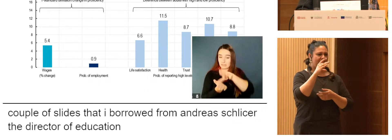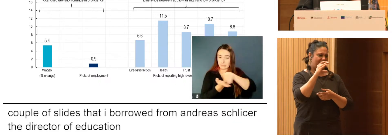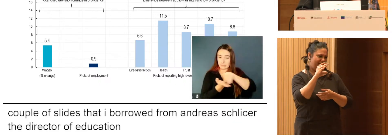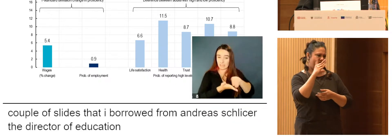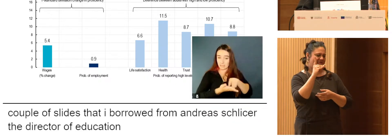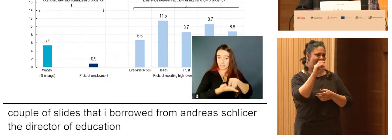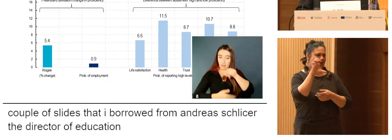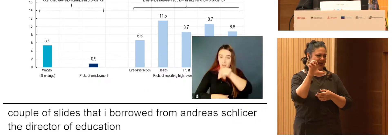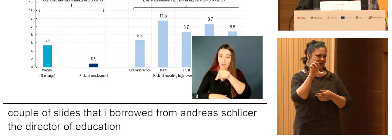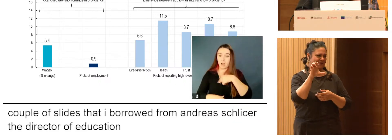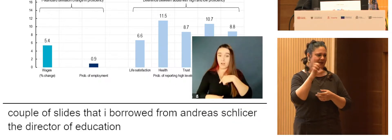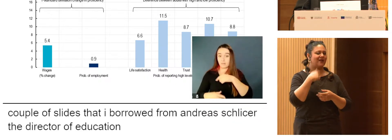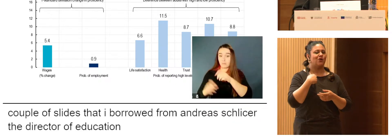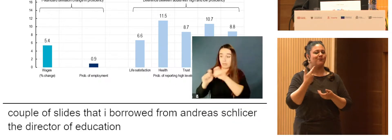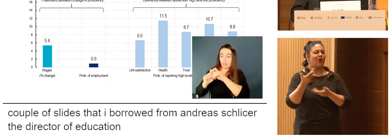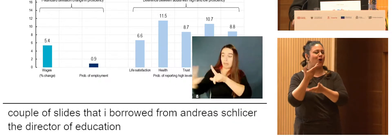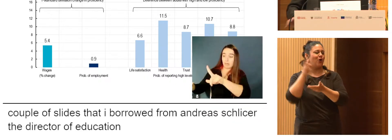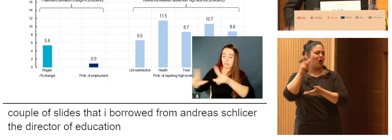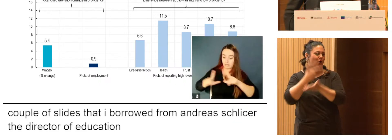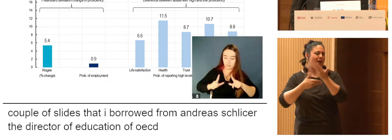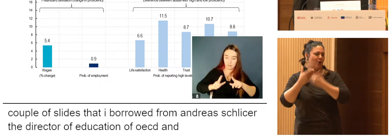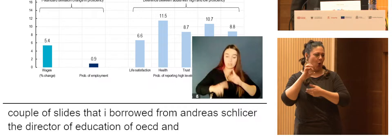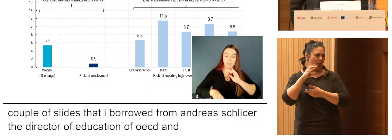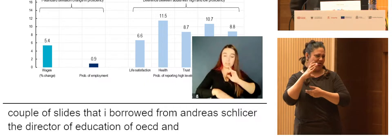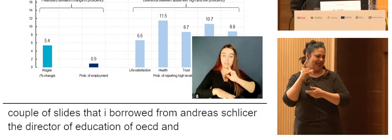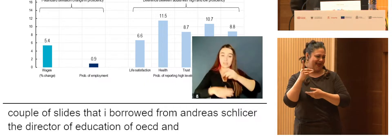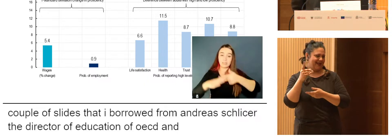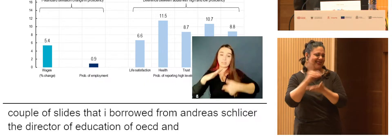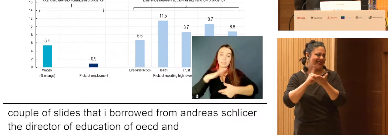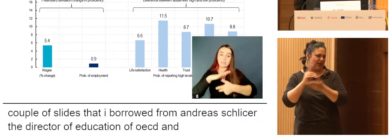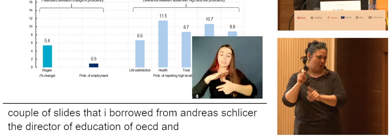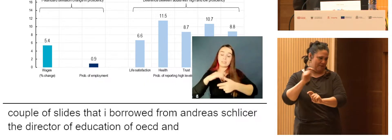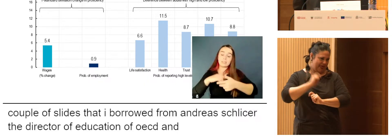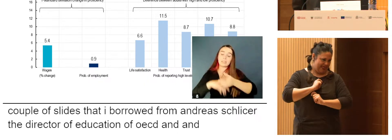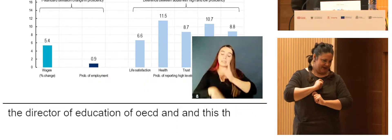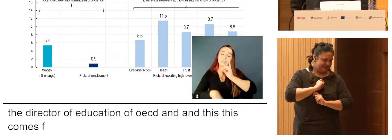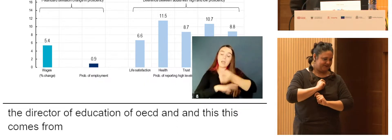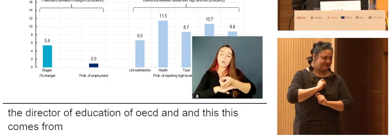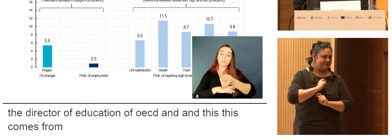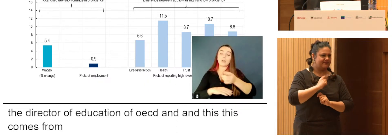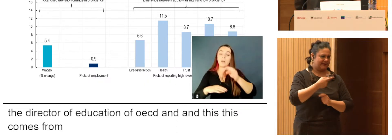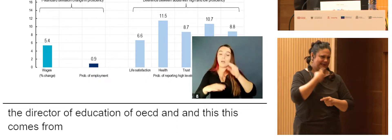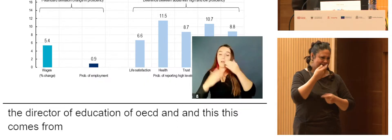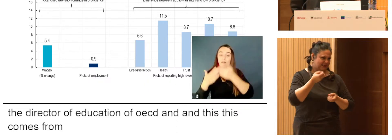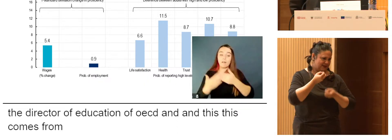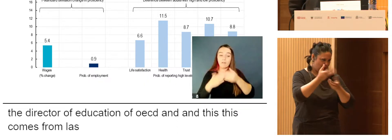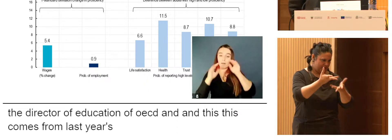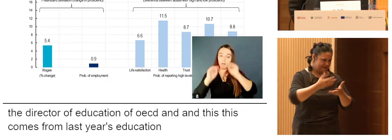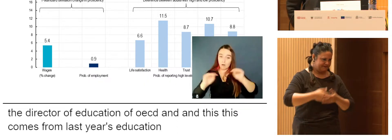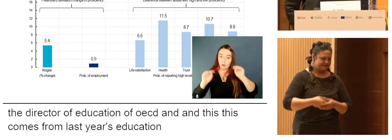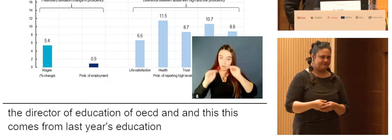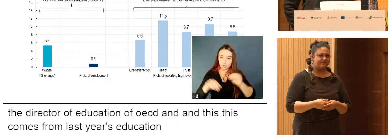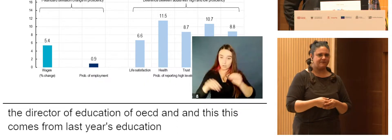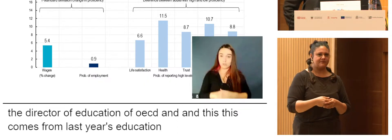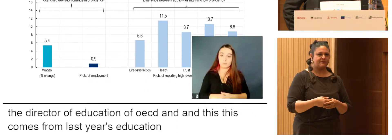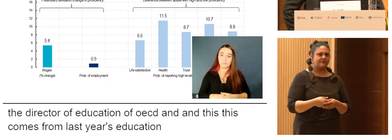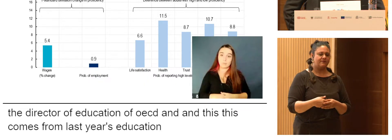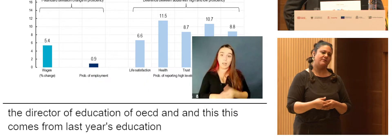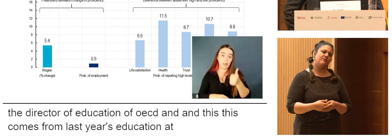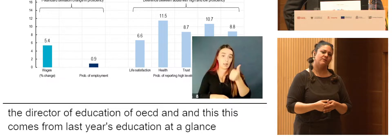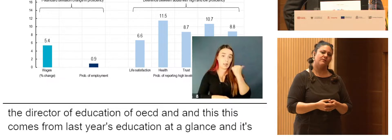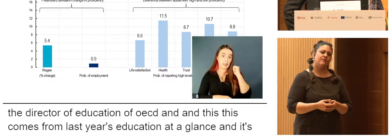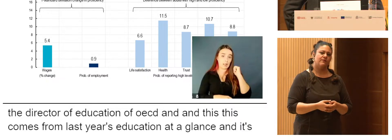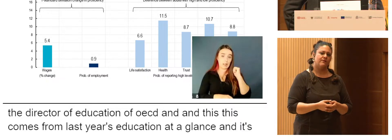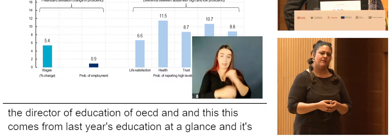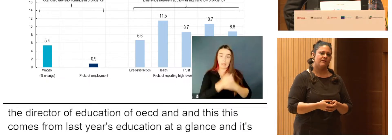of OECD. And this comes from last year's Education at a Glance, and it's about